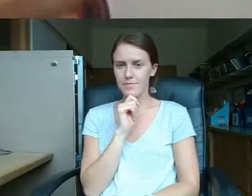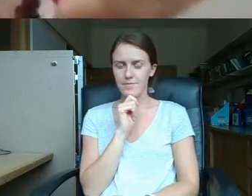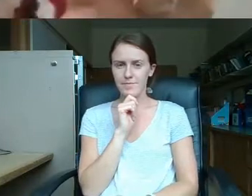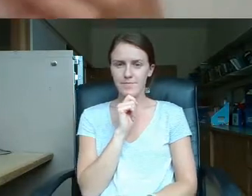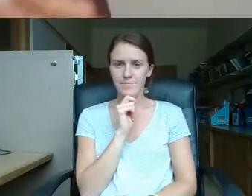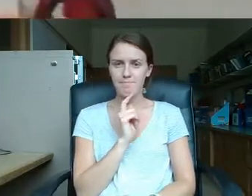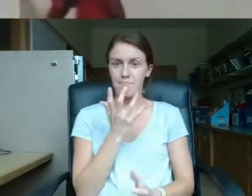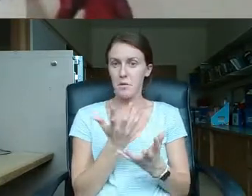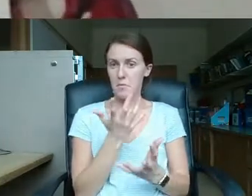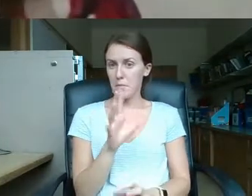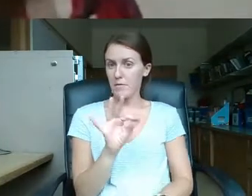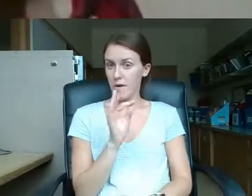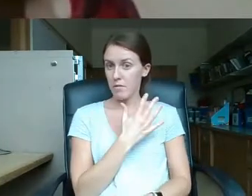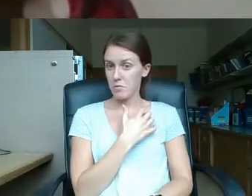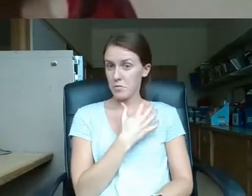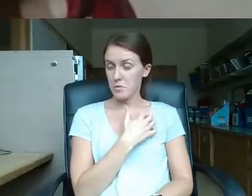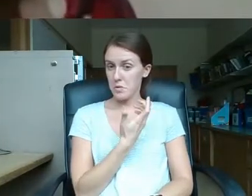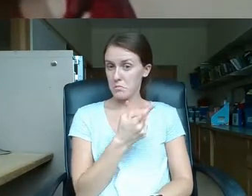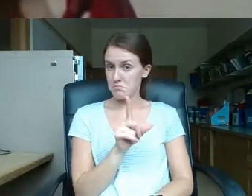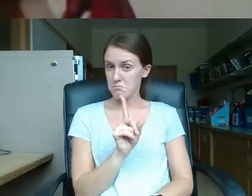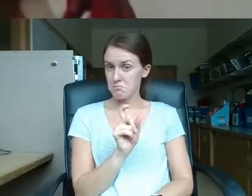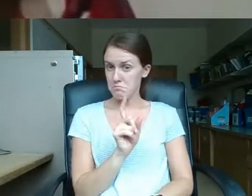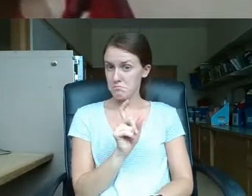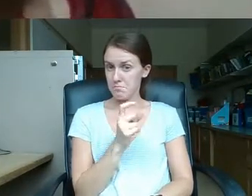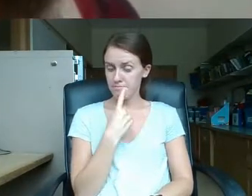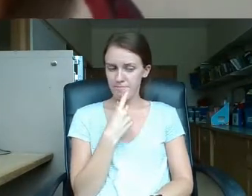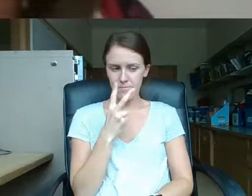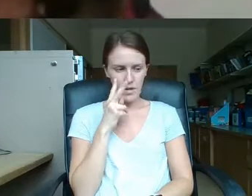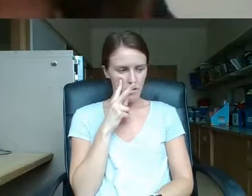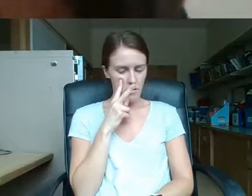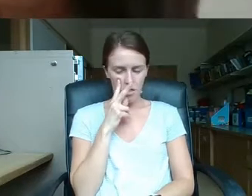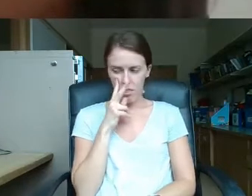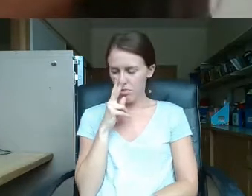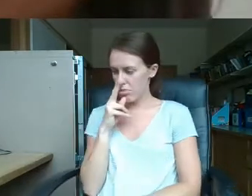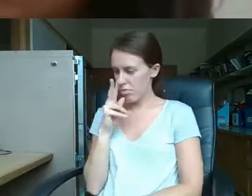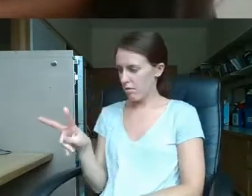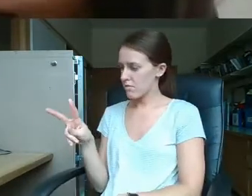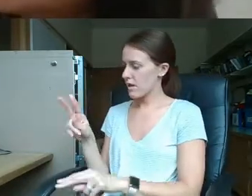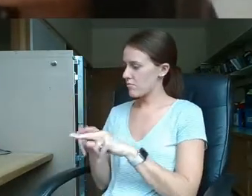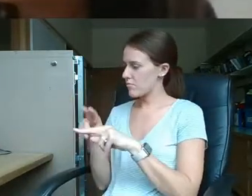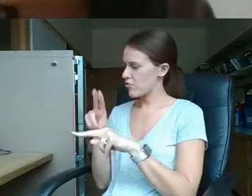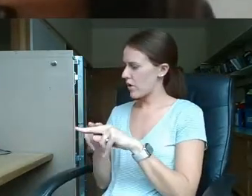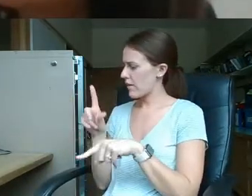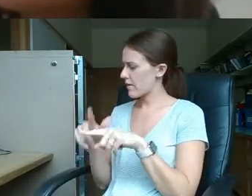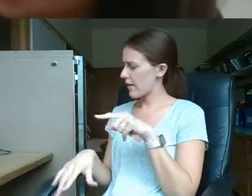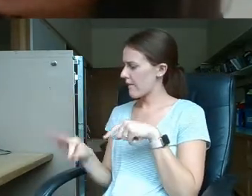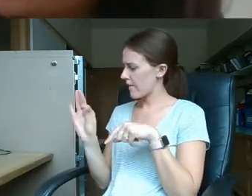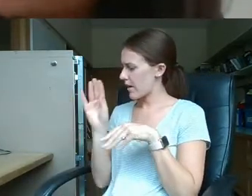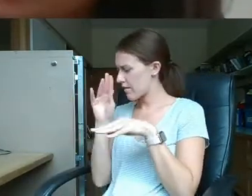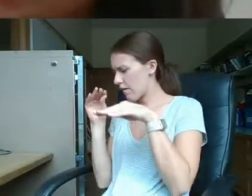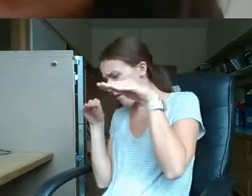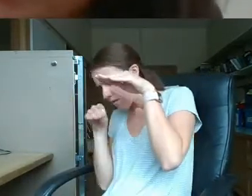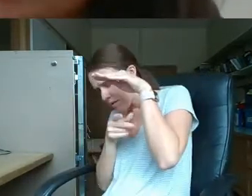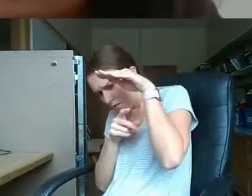So let's see. She finds Corduroy. She looks on the chair. He's not there. Lisa searched under the